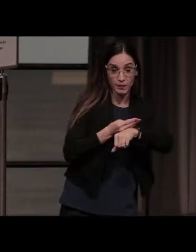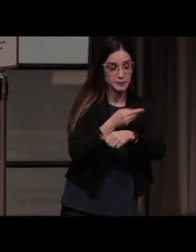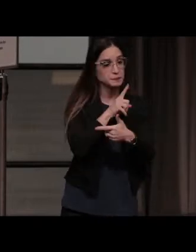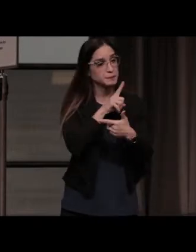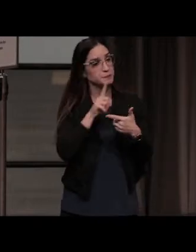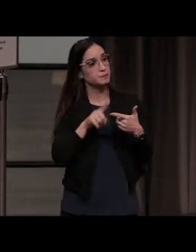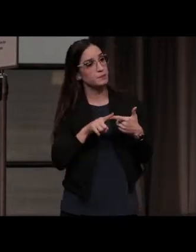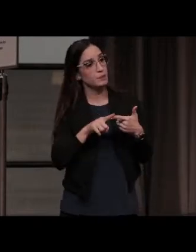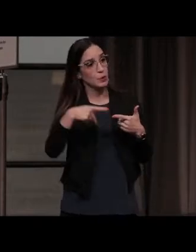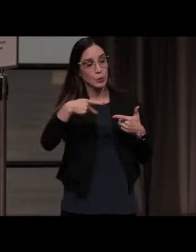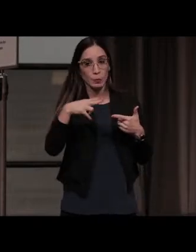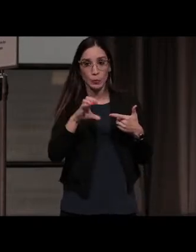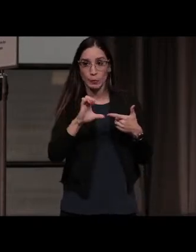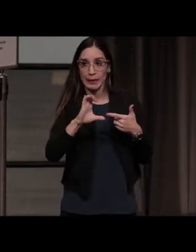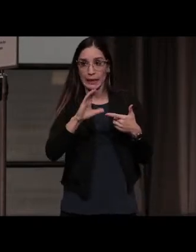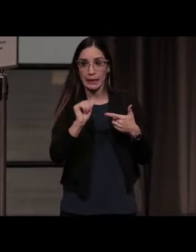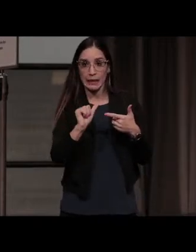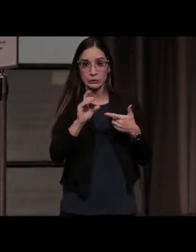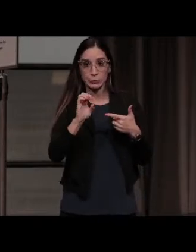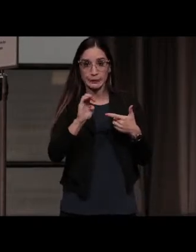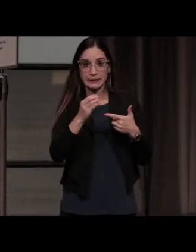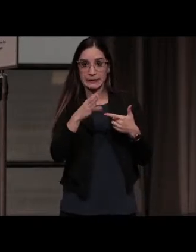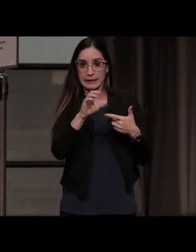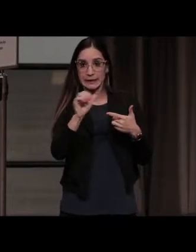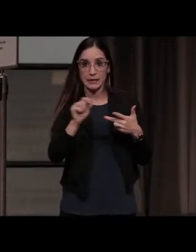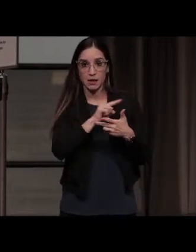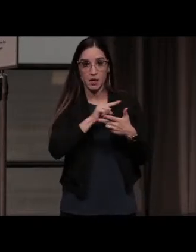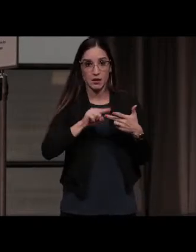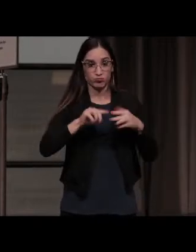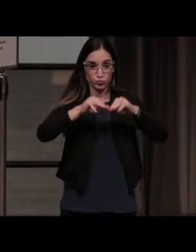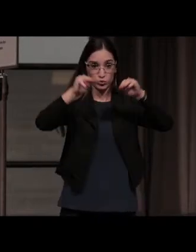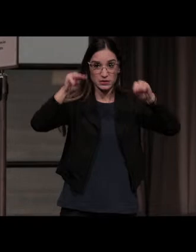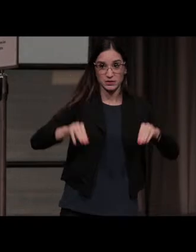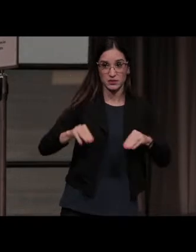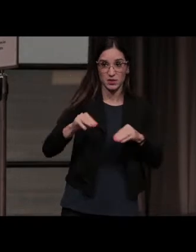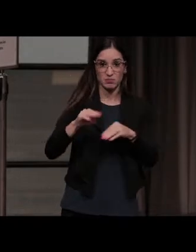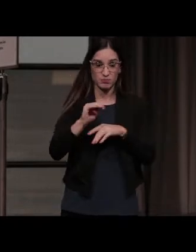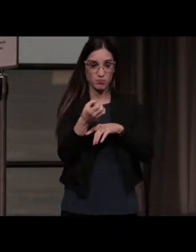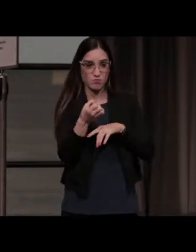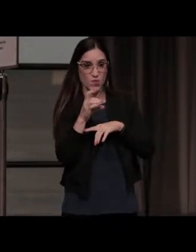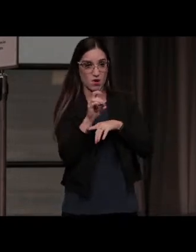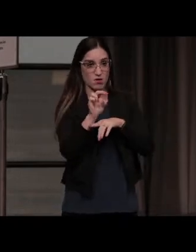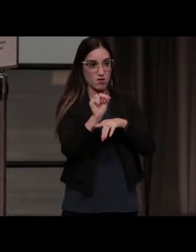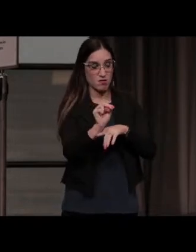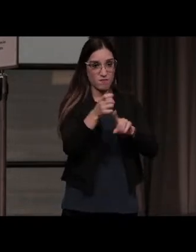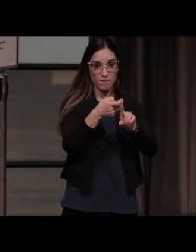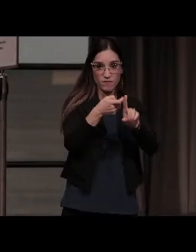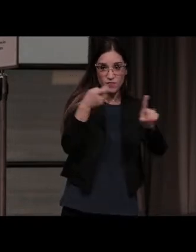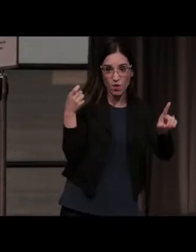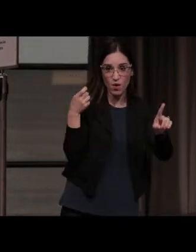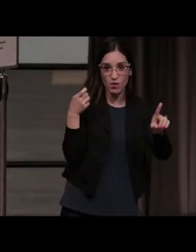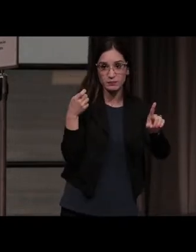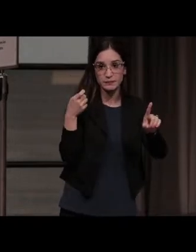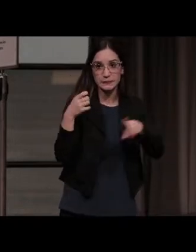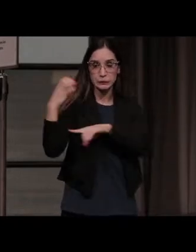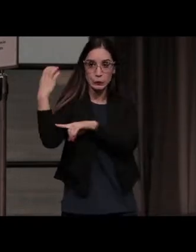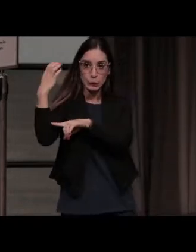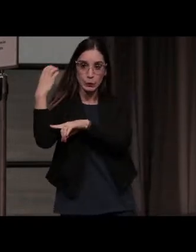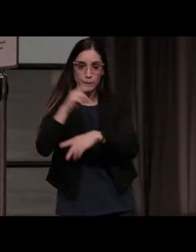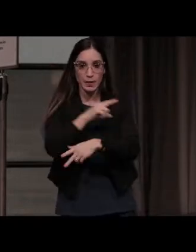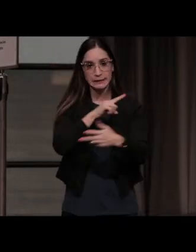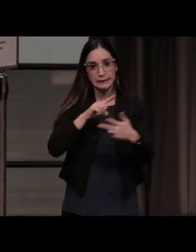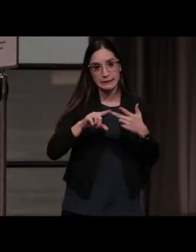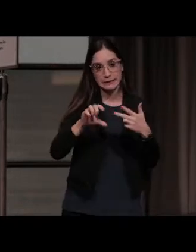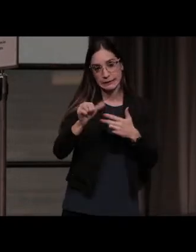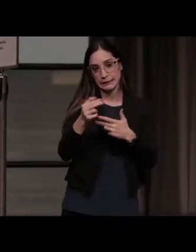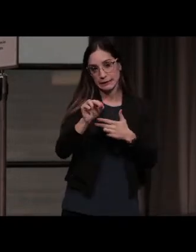Sindicato República Dominicana, Museo de Arte Moderno de Medellín, Galería Gabriela Mistral,